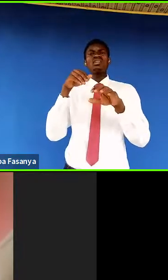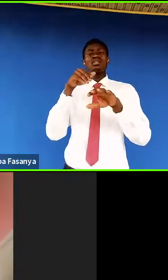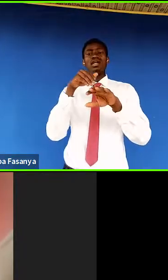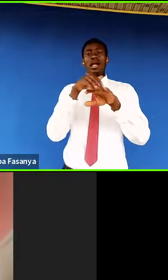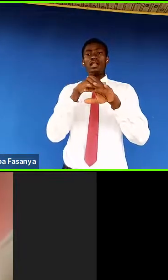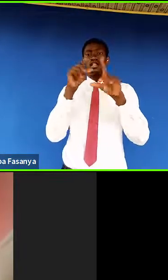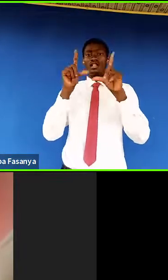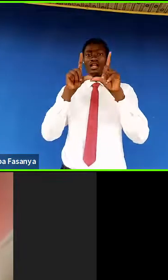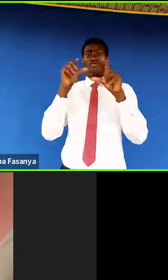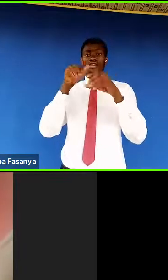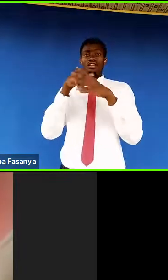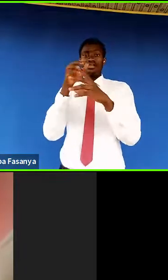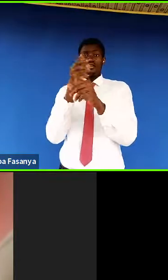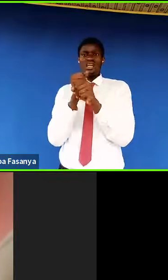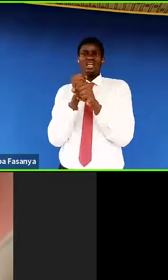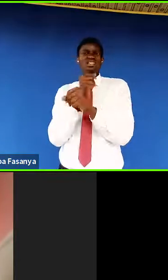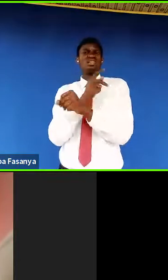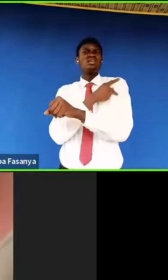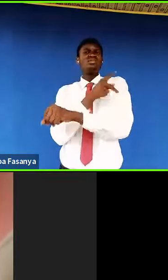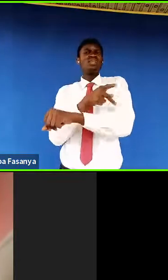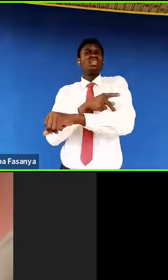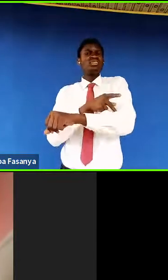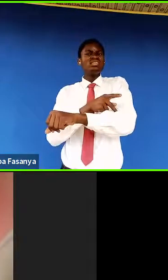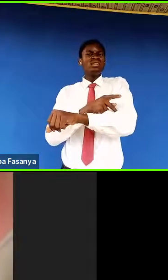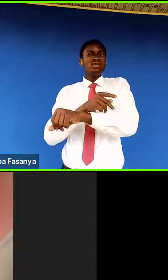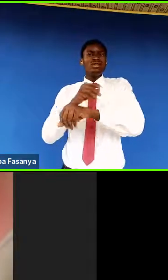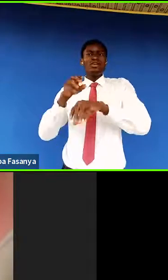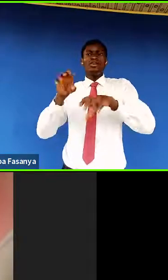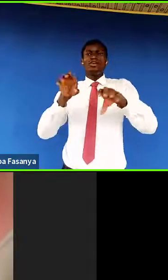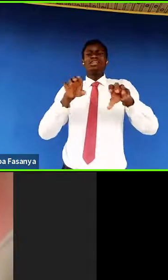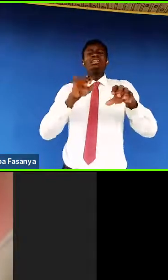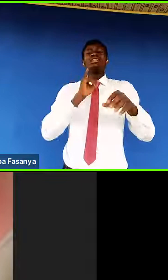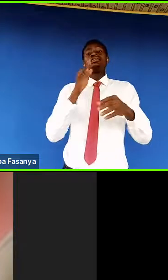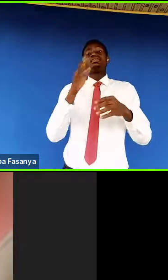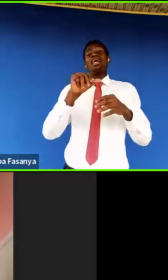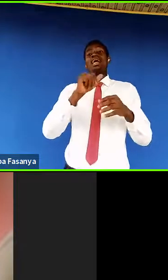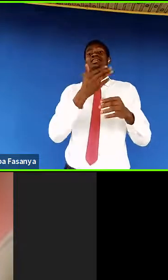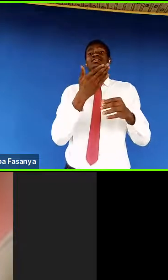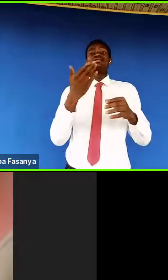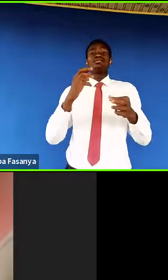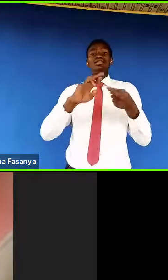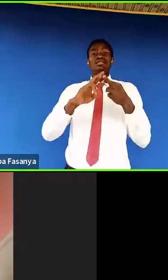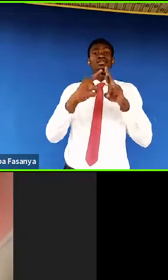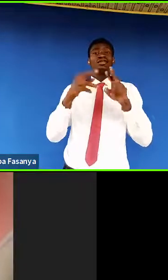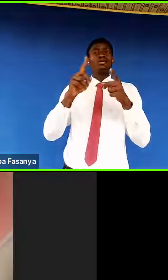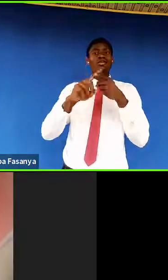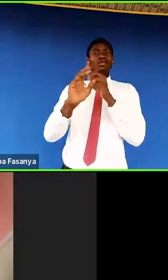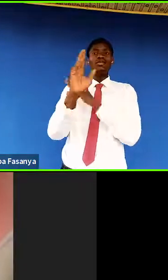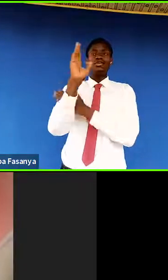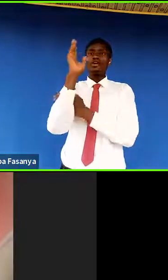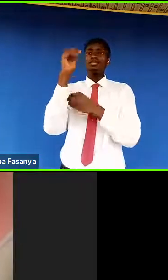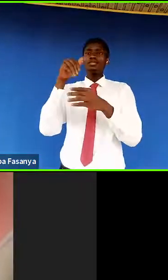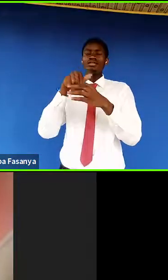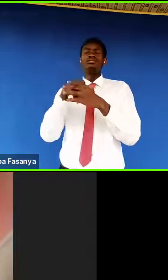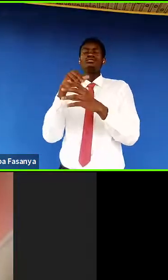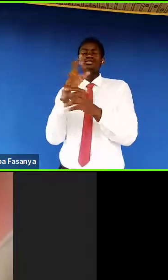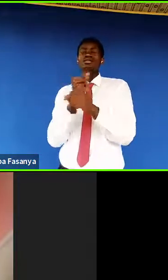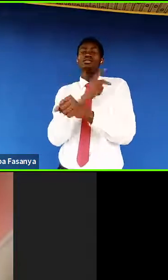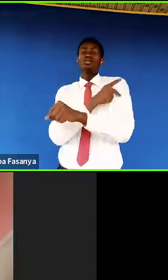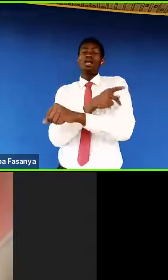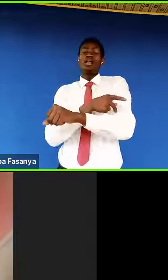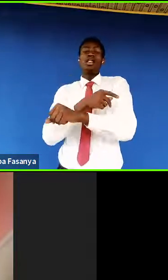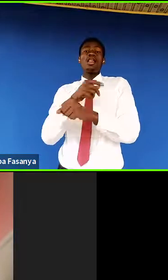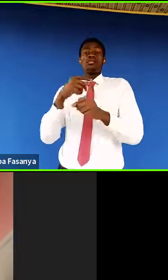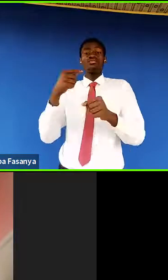When you look at you're already a scientist, apart from the fact that you might be a Christian, you're also a scientist going